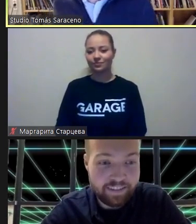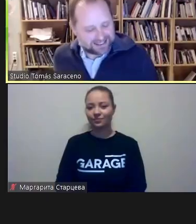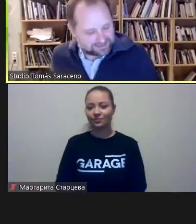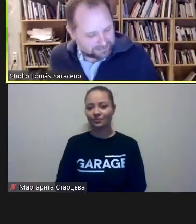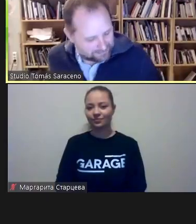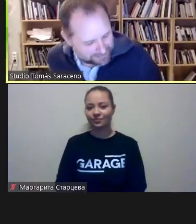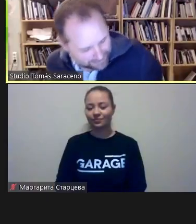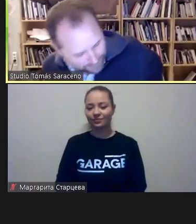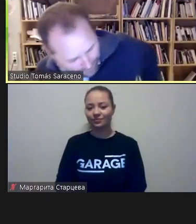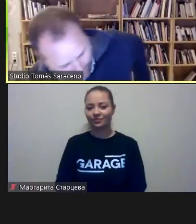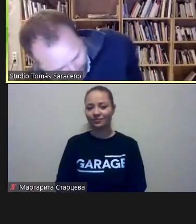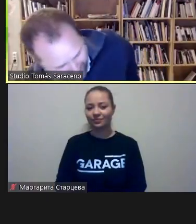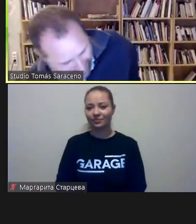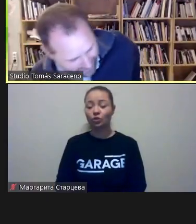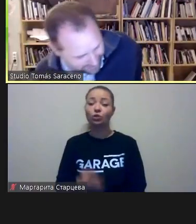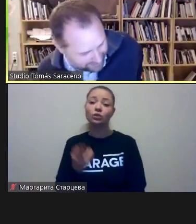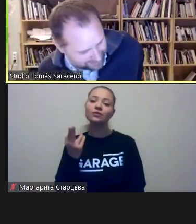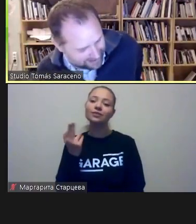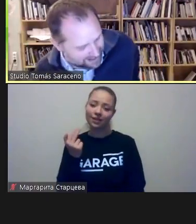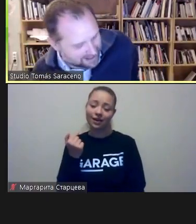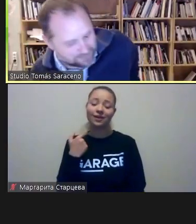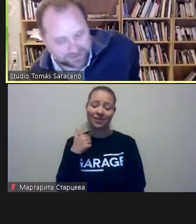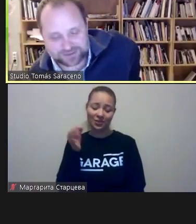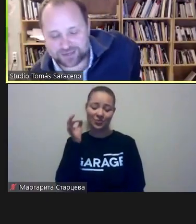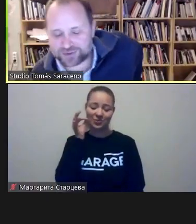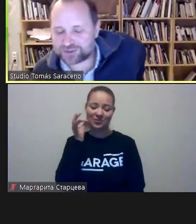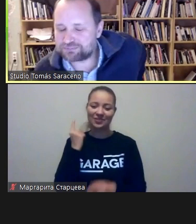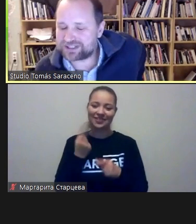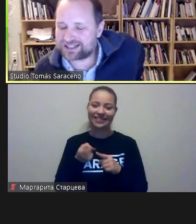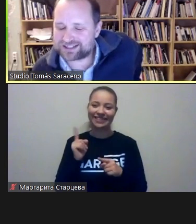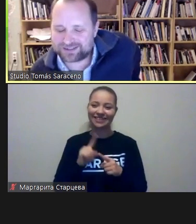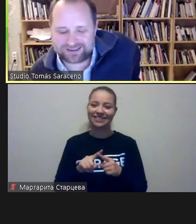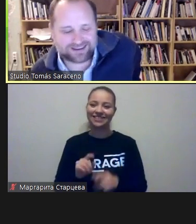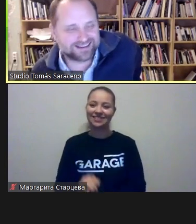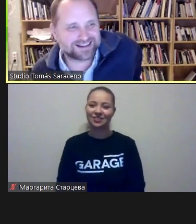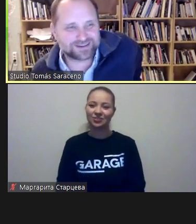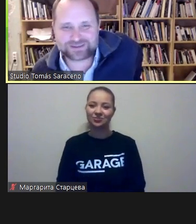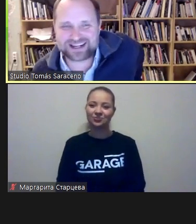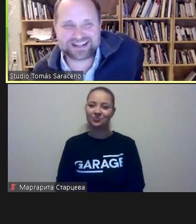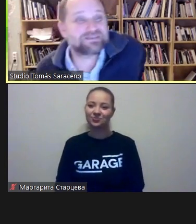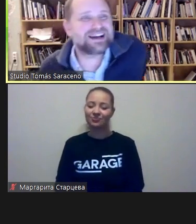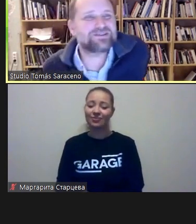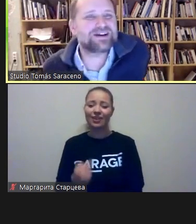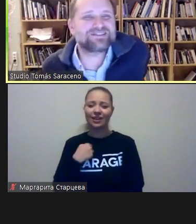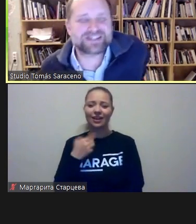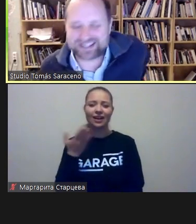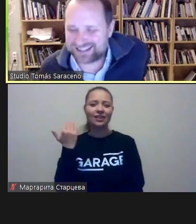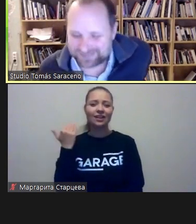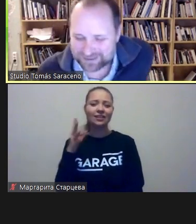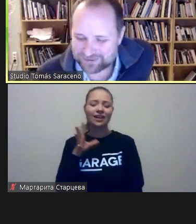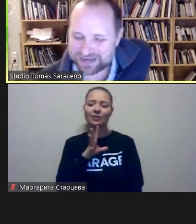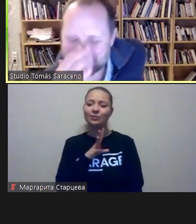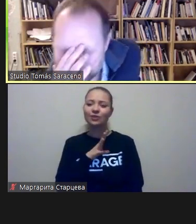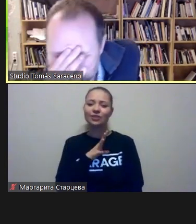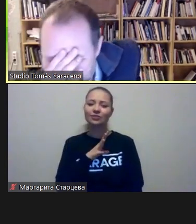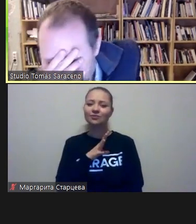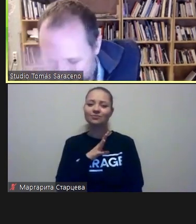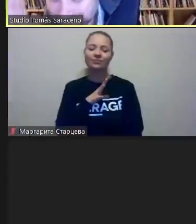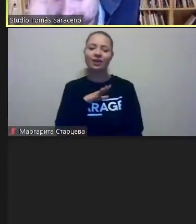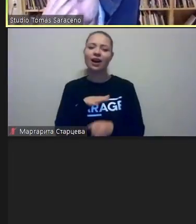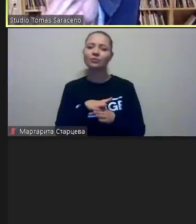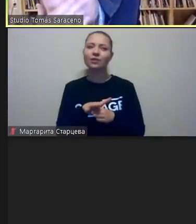Yes, I remember. Look, because I was obsessed. Now you challenge me. I wish I have some of my notes,